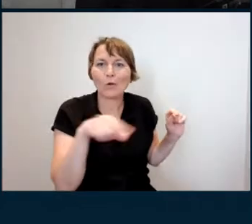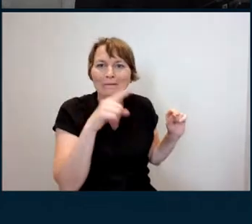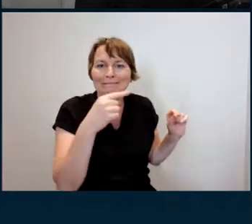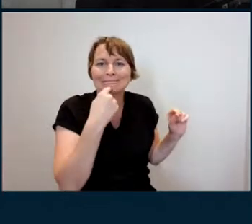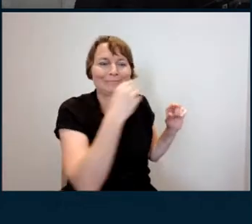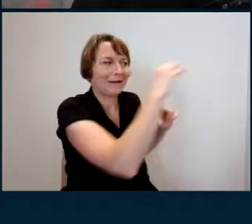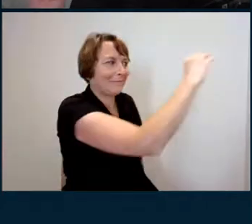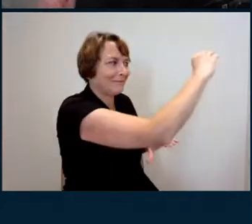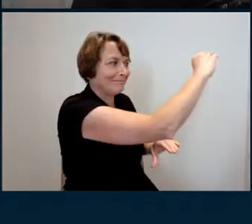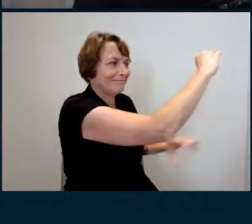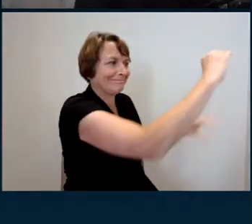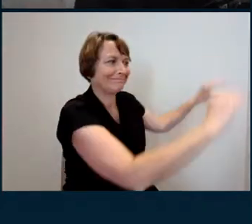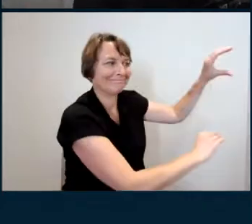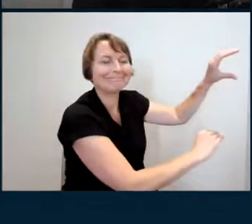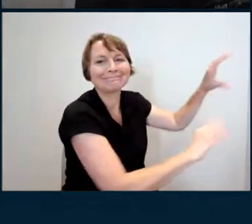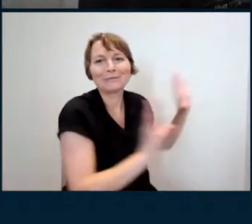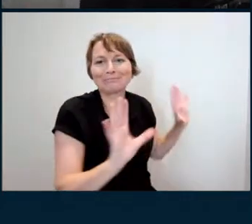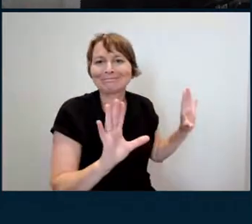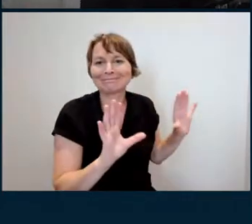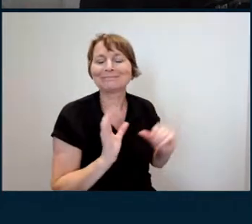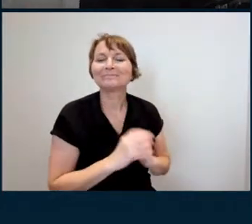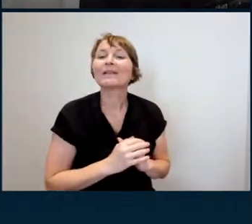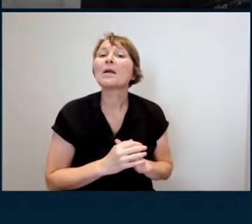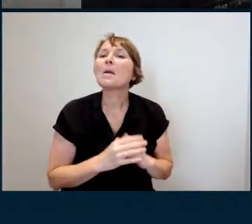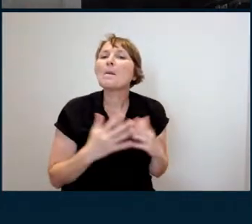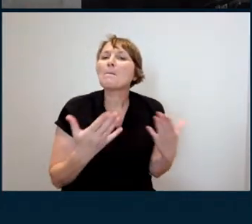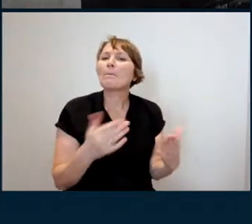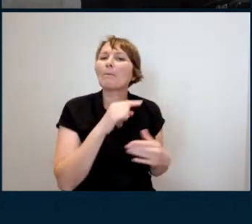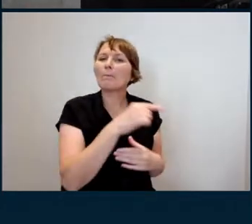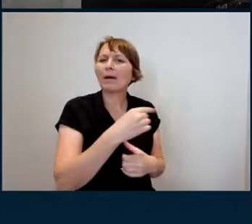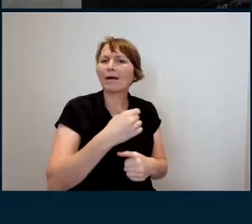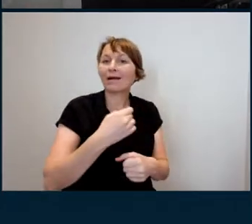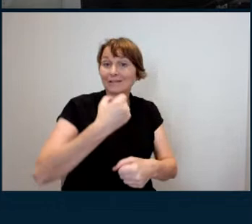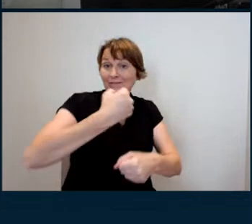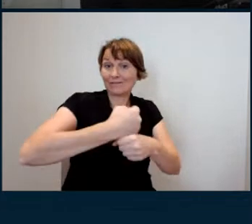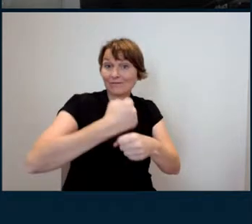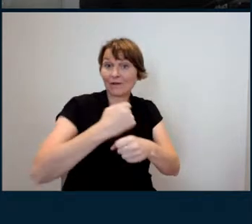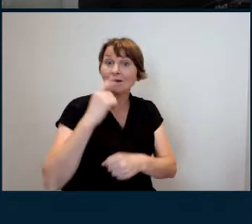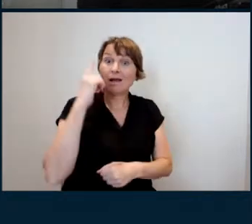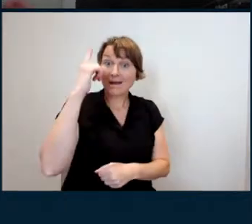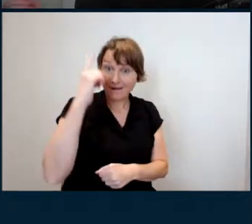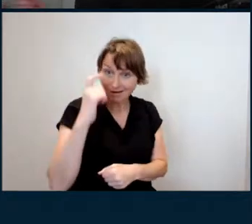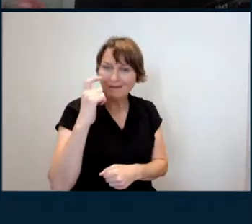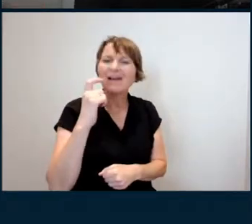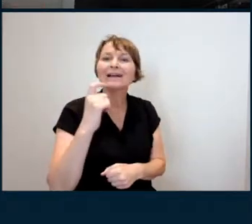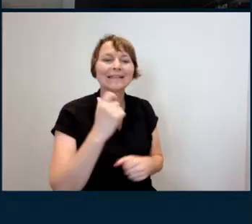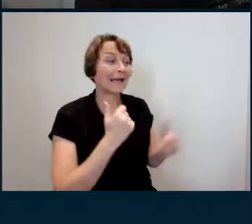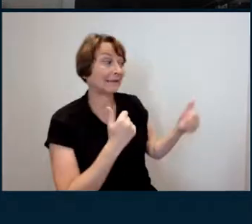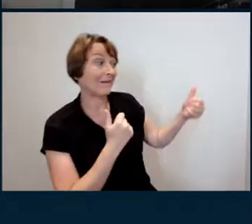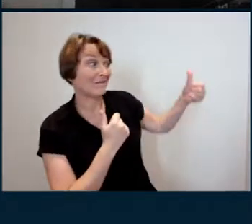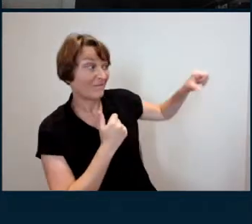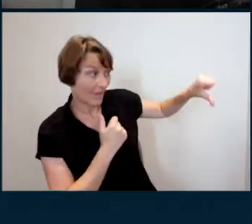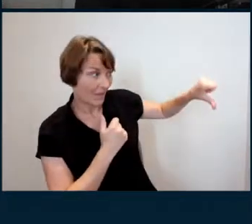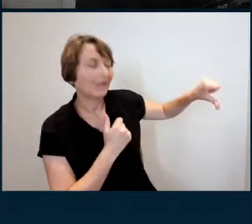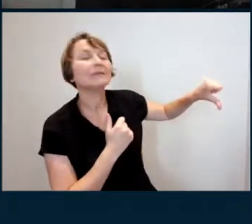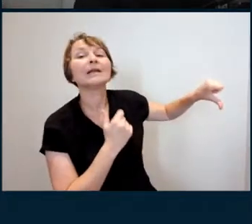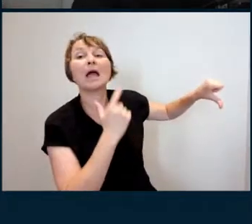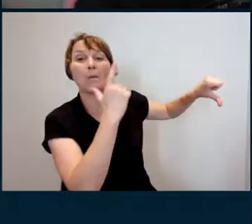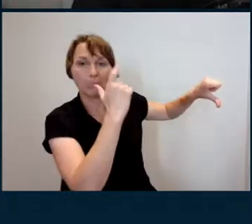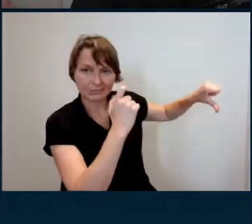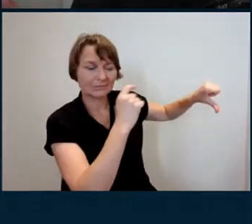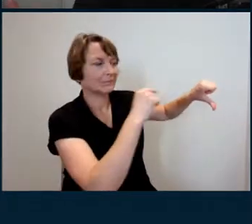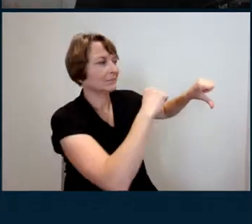But those functions are triggered by the poison queues. You can use the poison queue as a trigger as well. And when they are triggered,